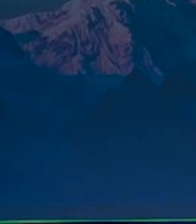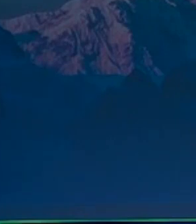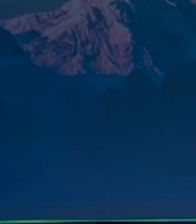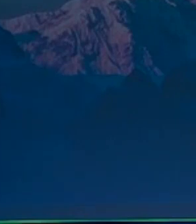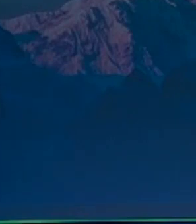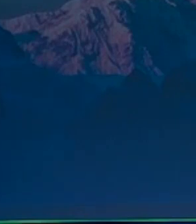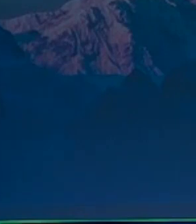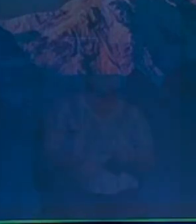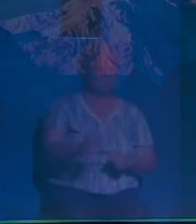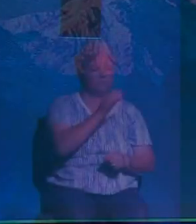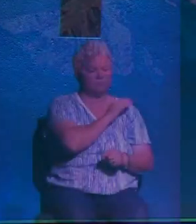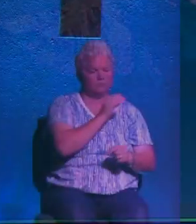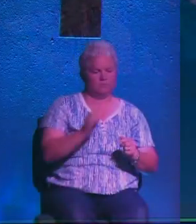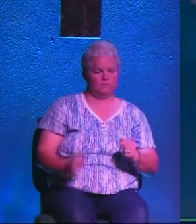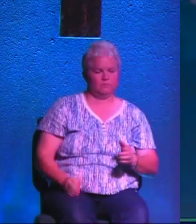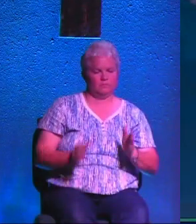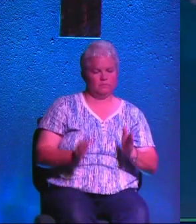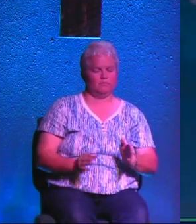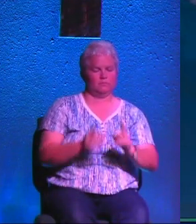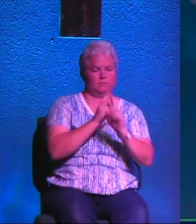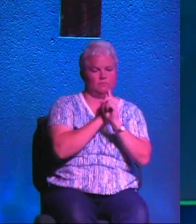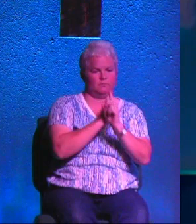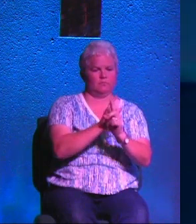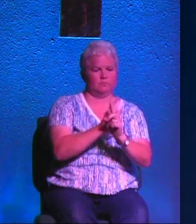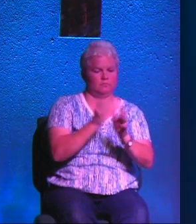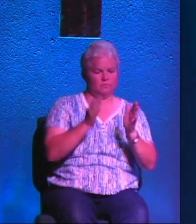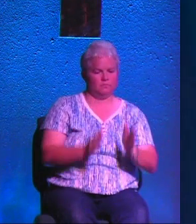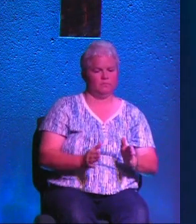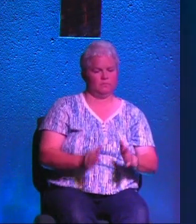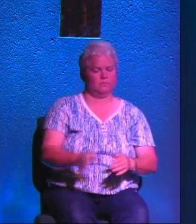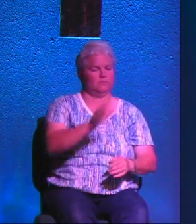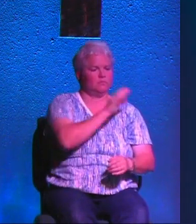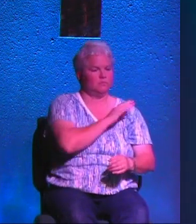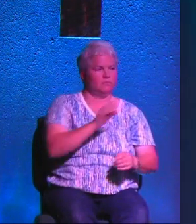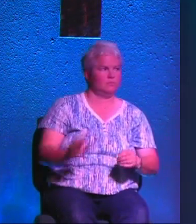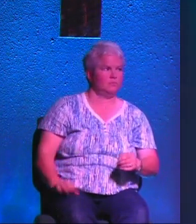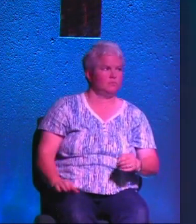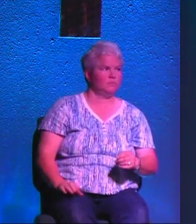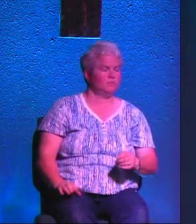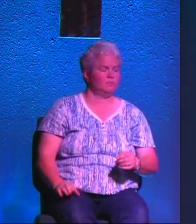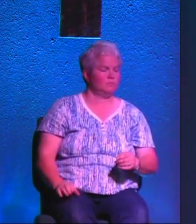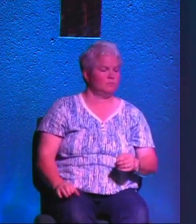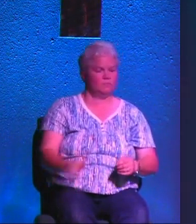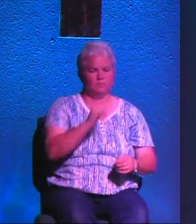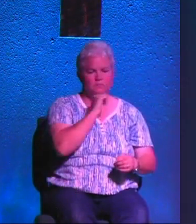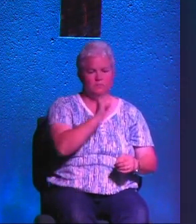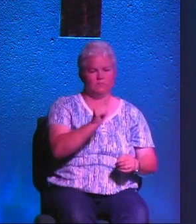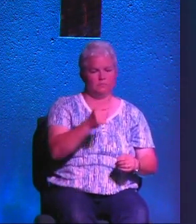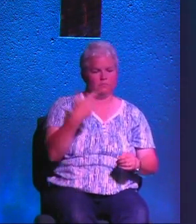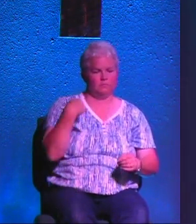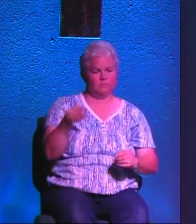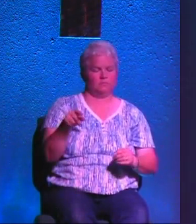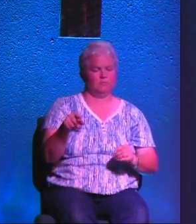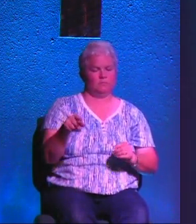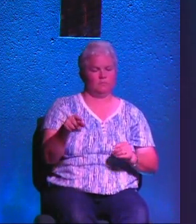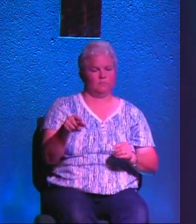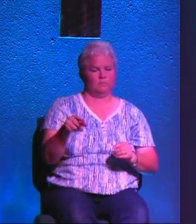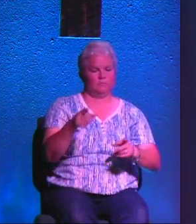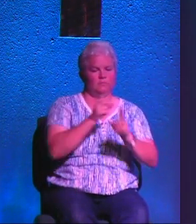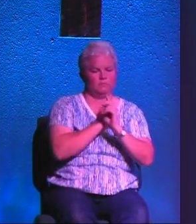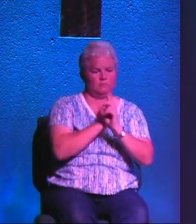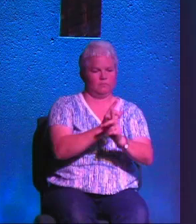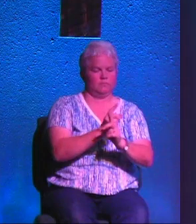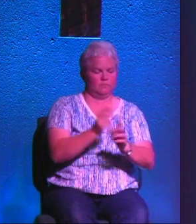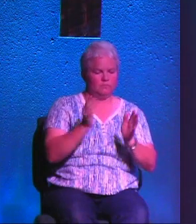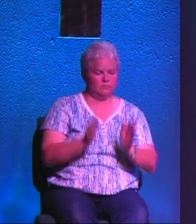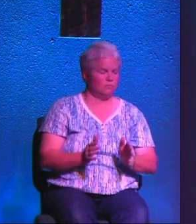that. Christianity, or being a follower of Christ, is not a religion of